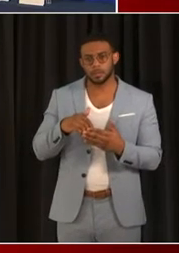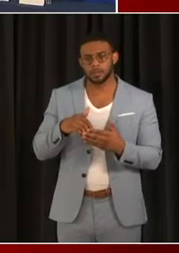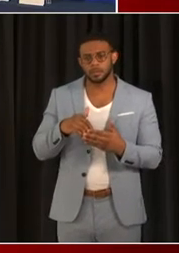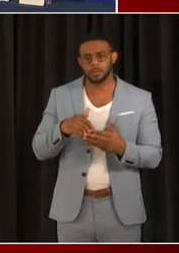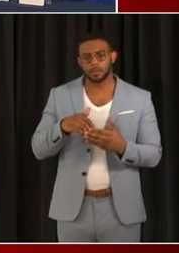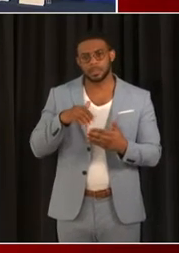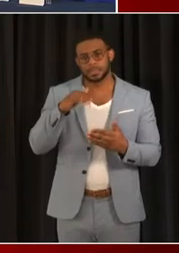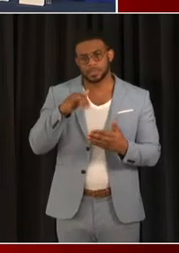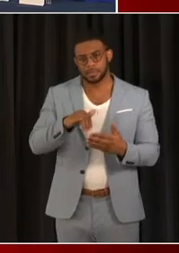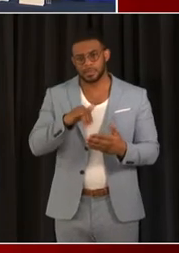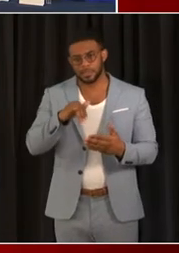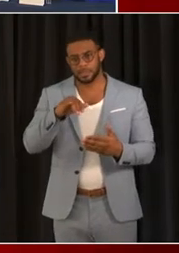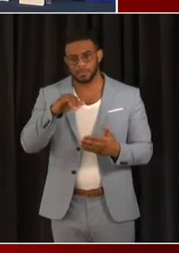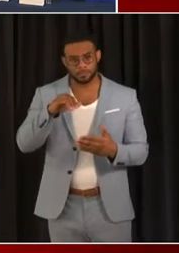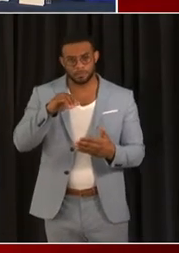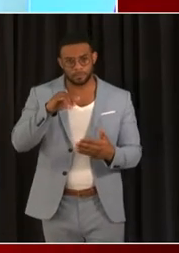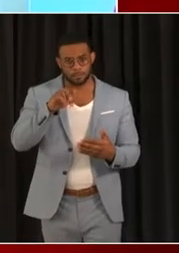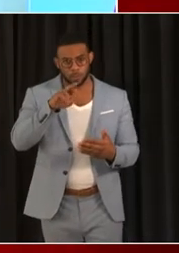usefulness of studies,